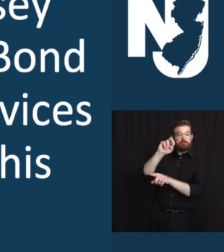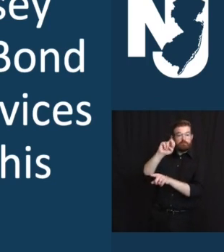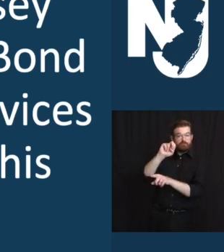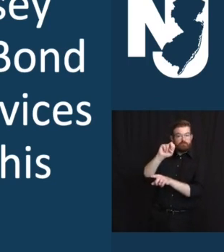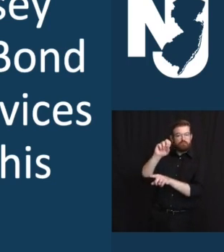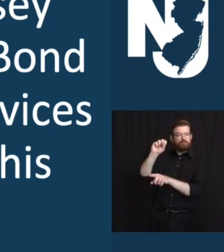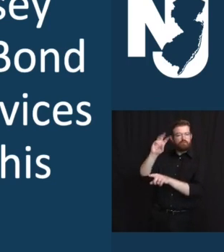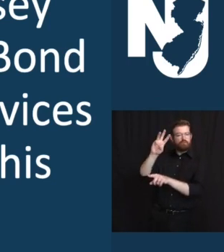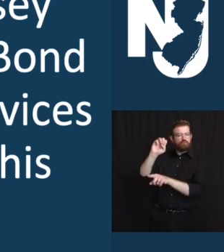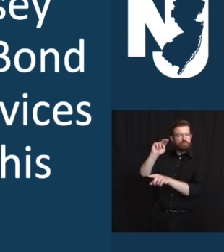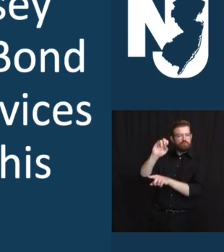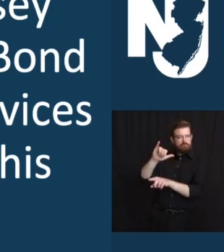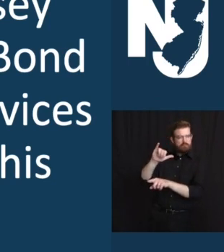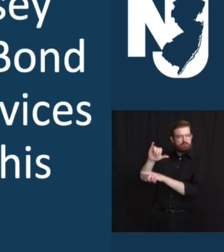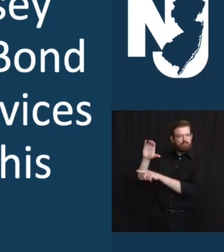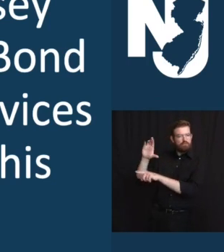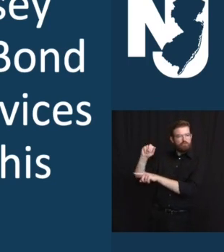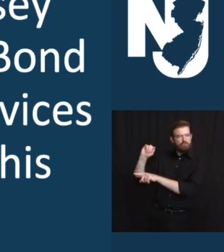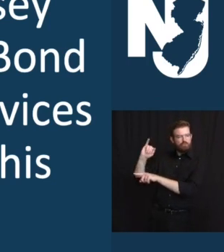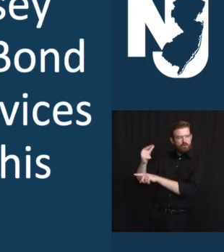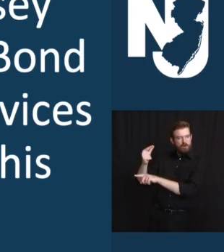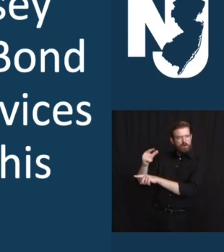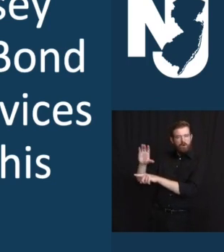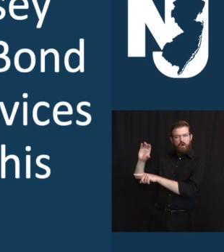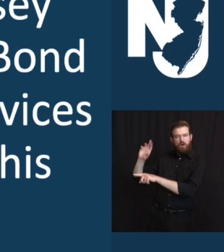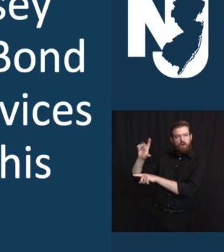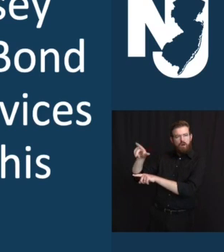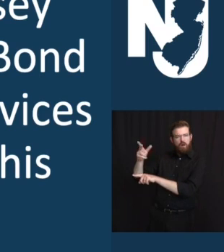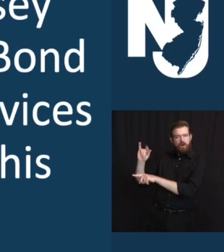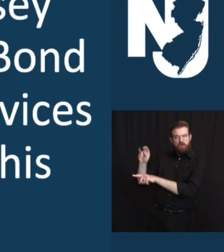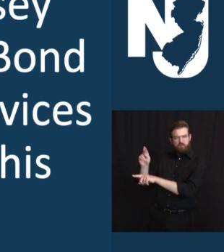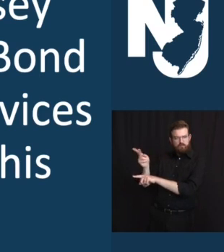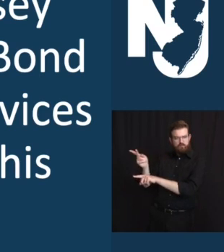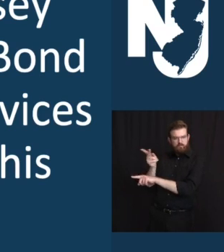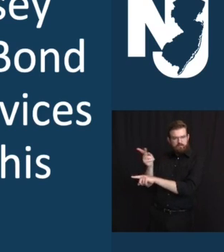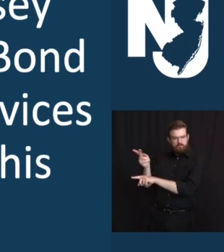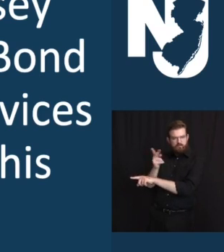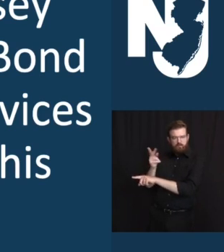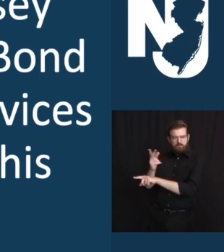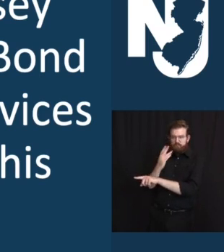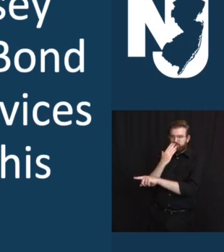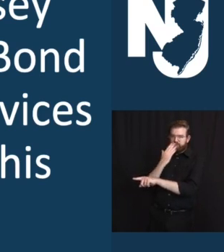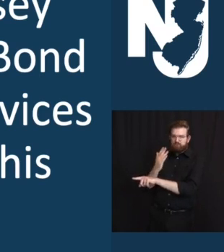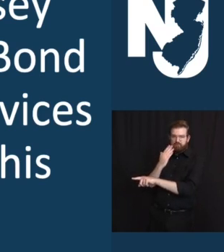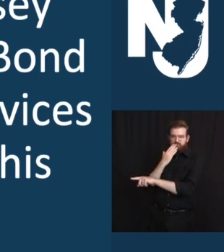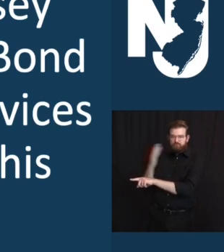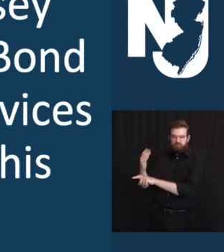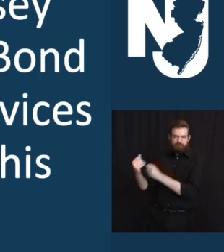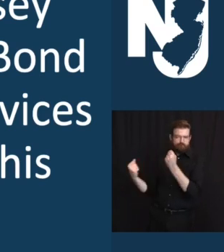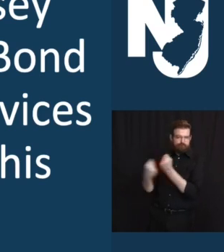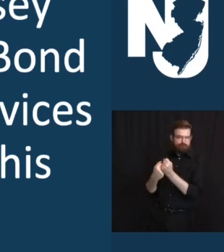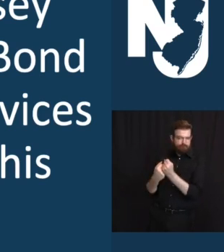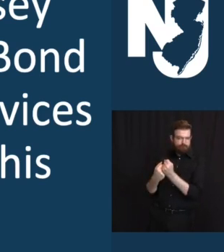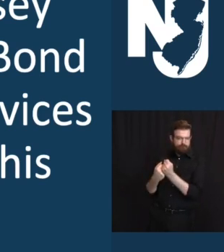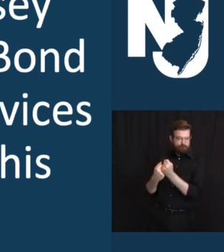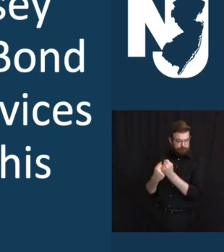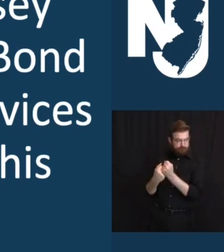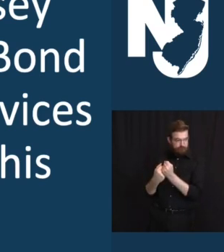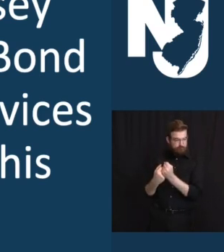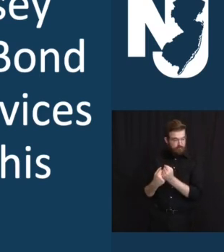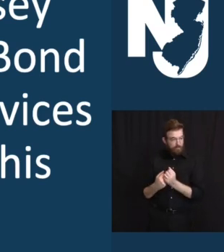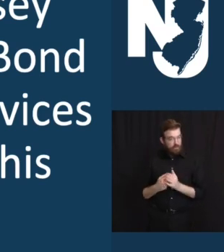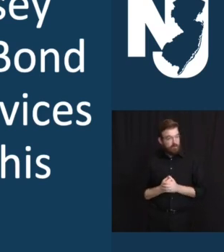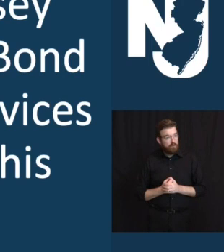each house for their support. This is obviously not a step that any of us ever wished to have to